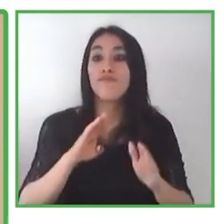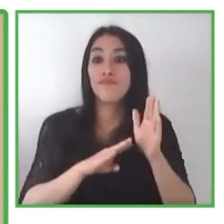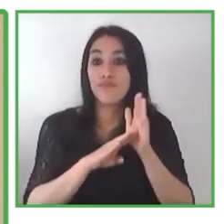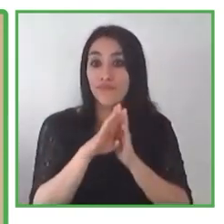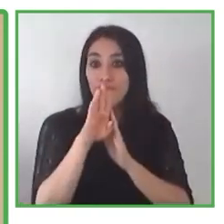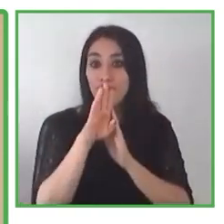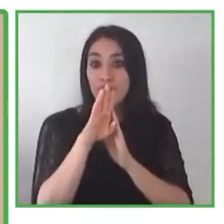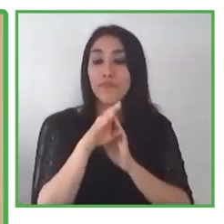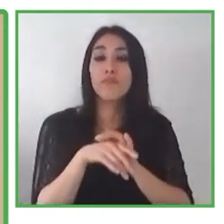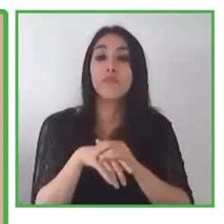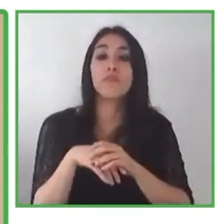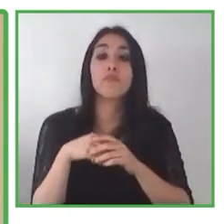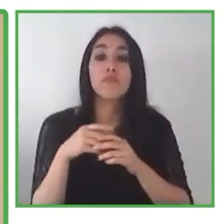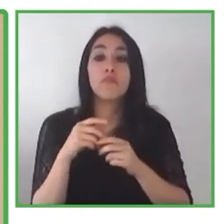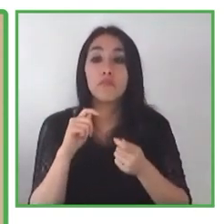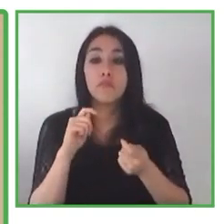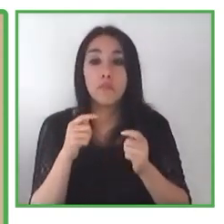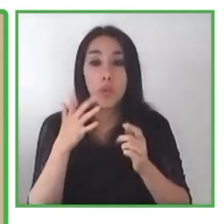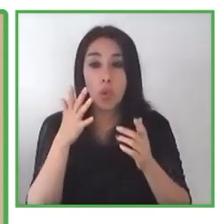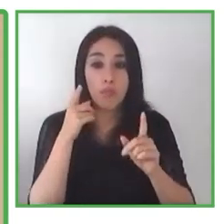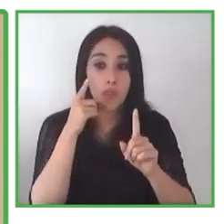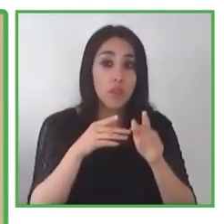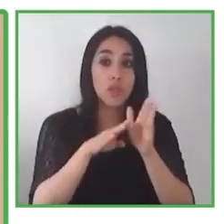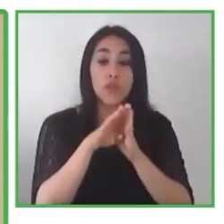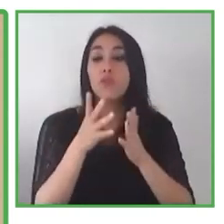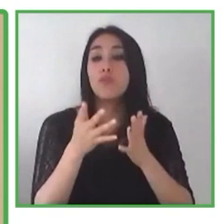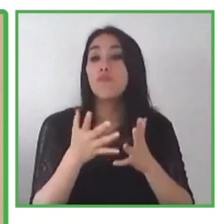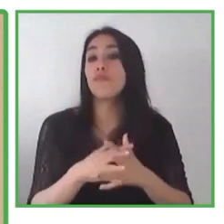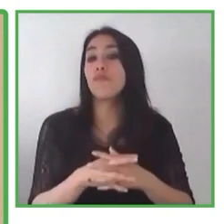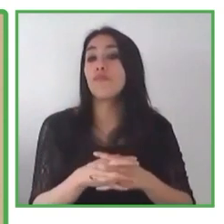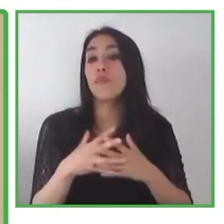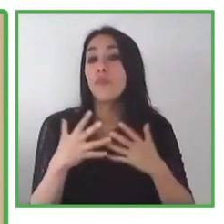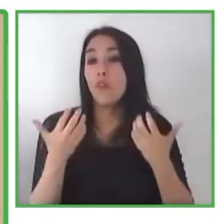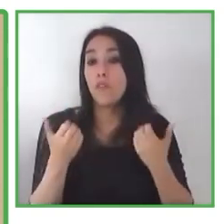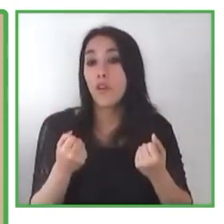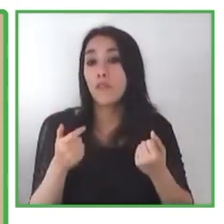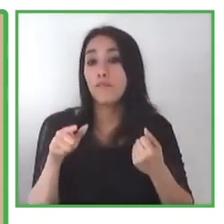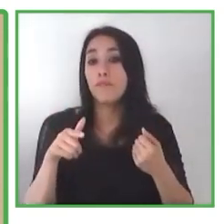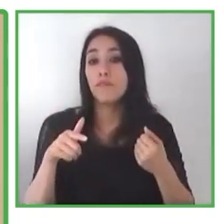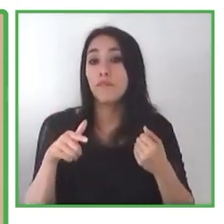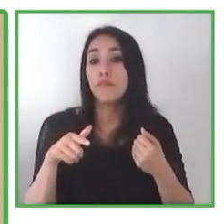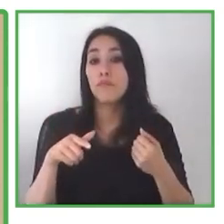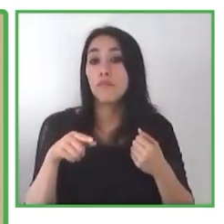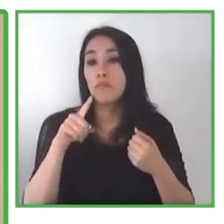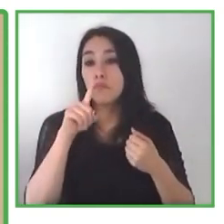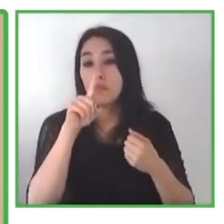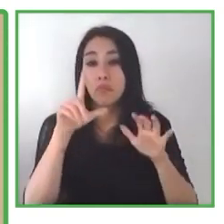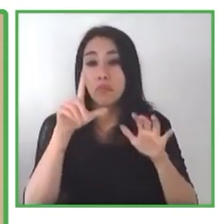we have the 2030 Agenda for the Sustainable Development. In their